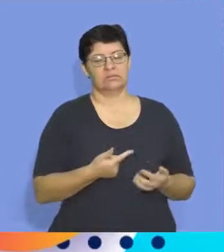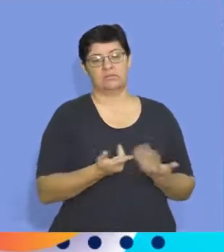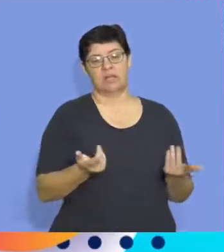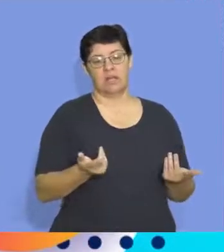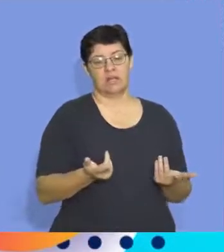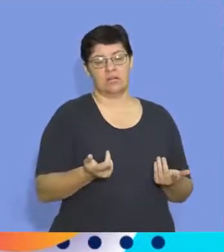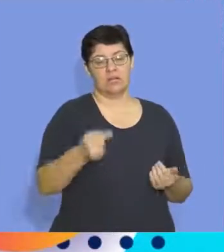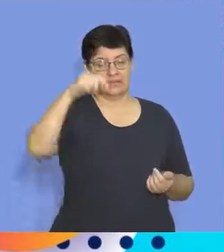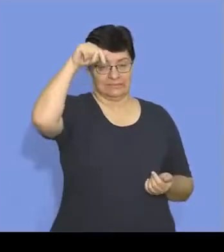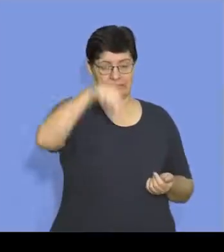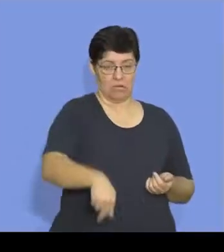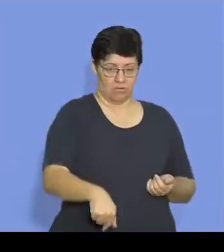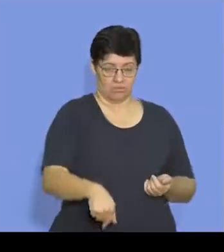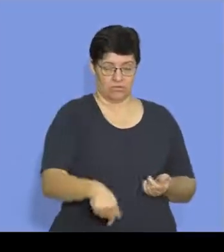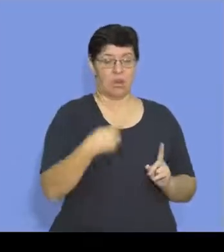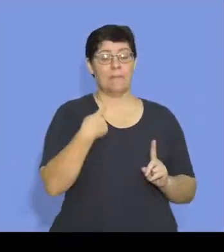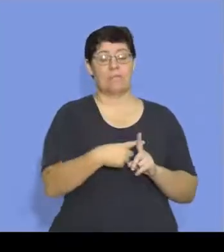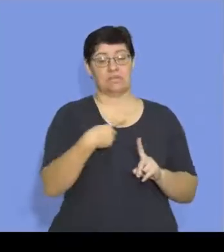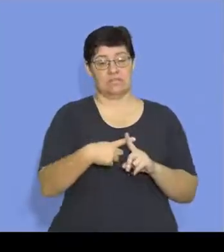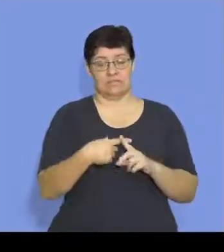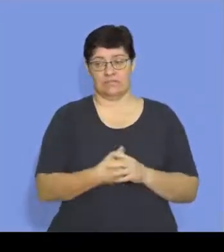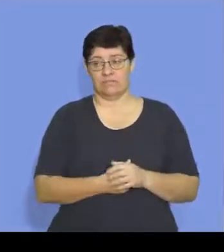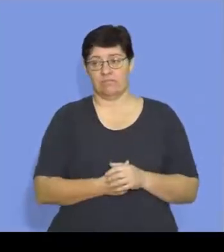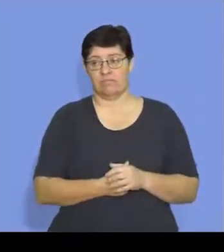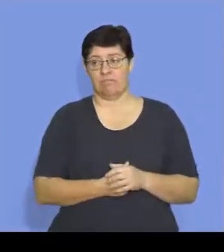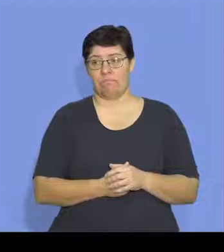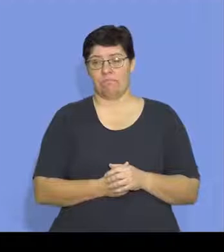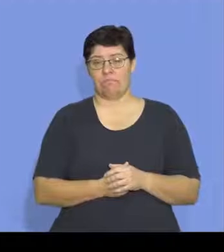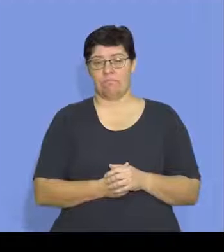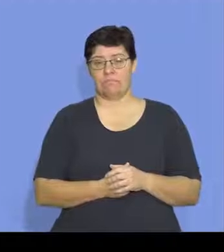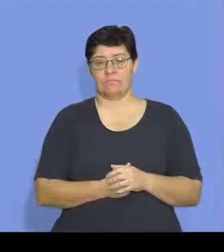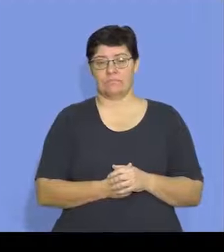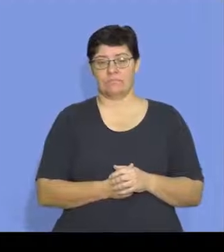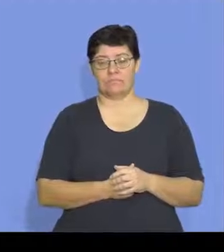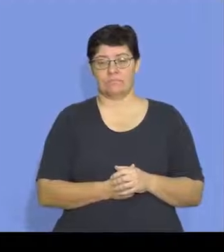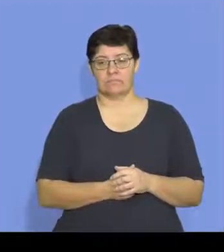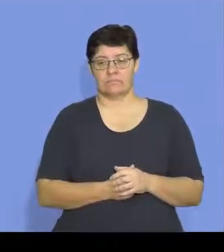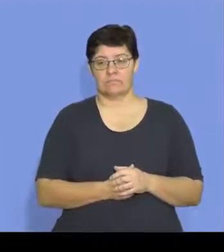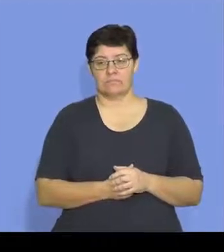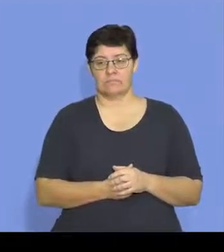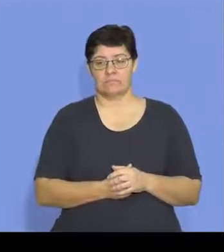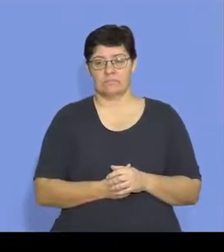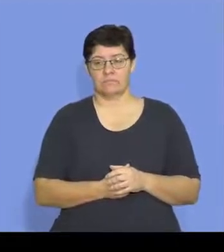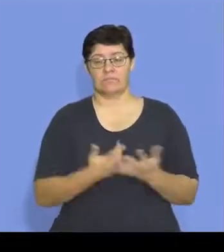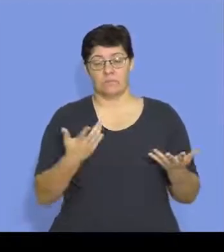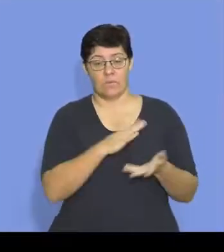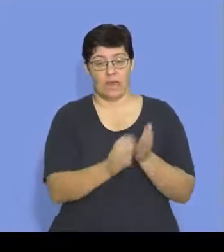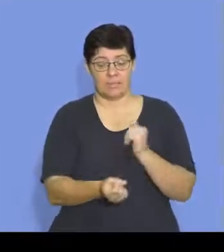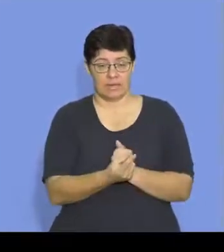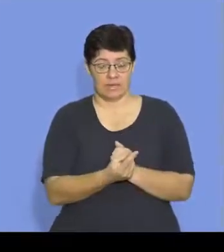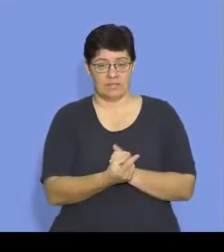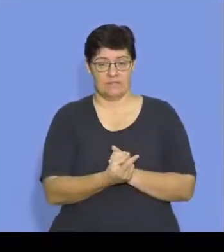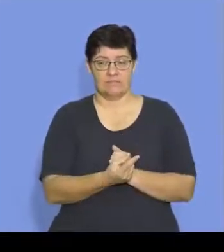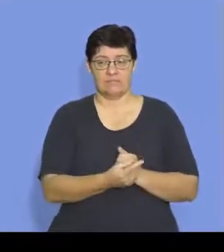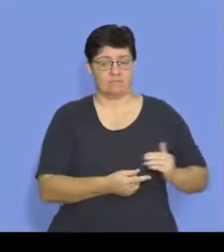take down as my positive direction for the first time. And what happens is that it's a